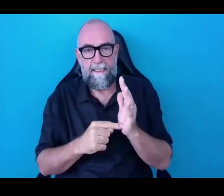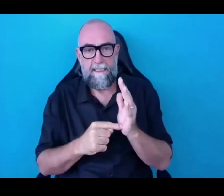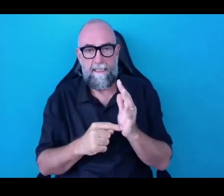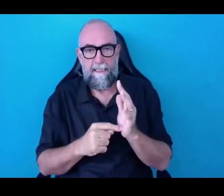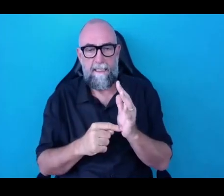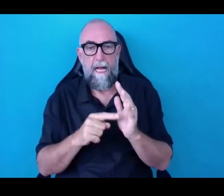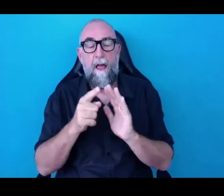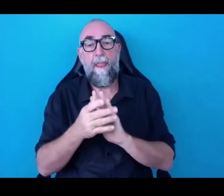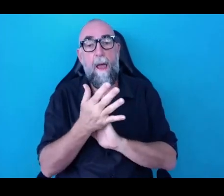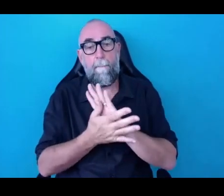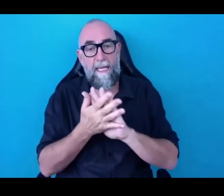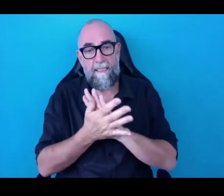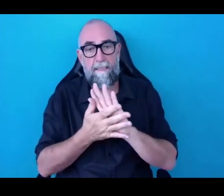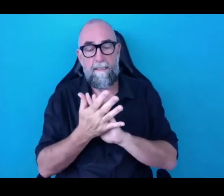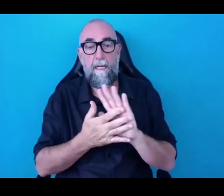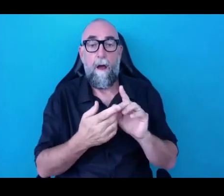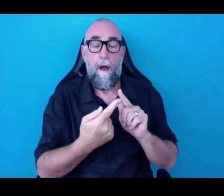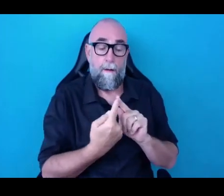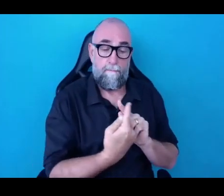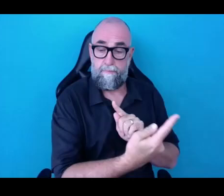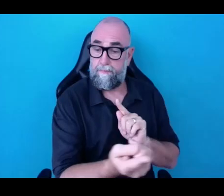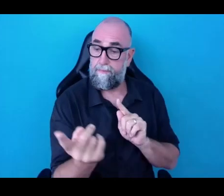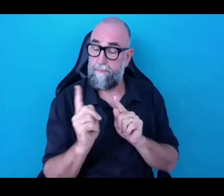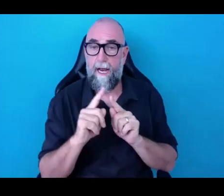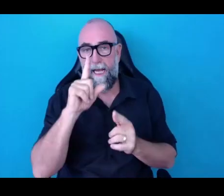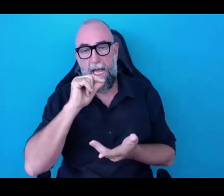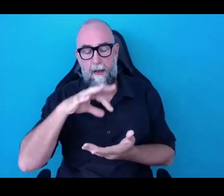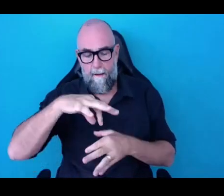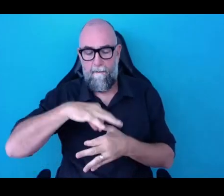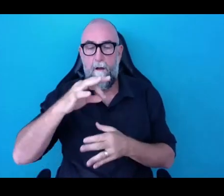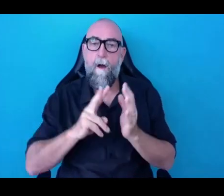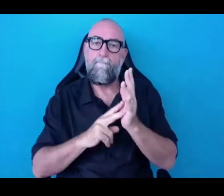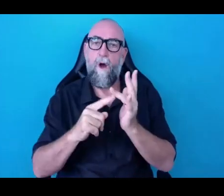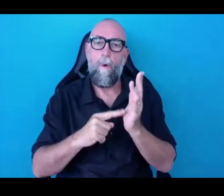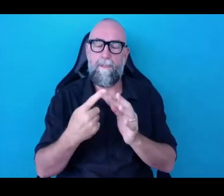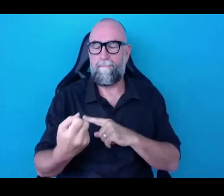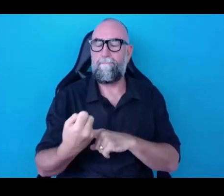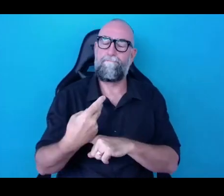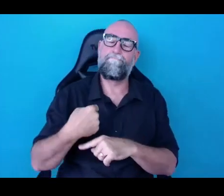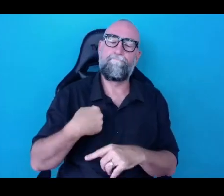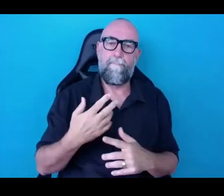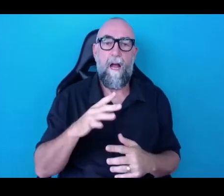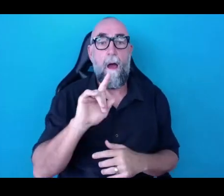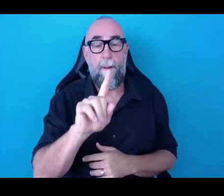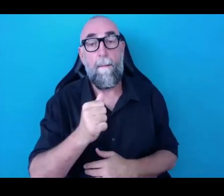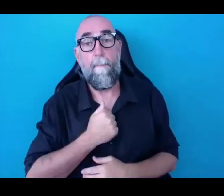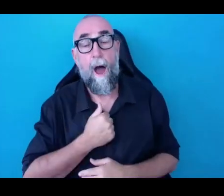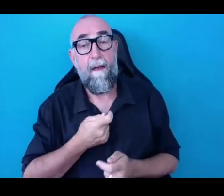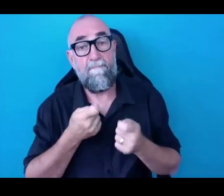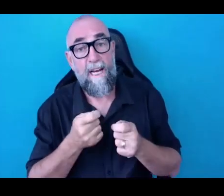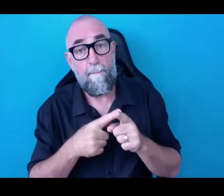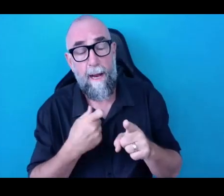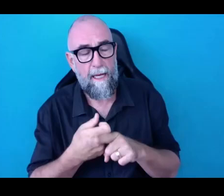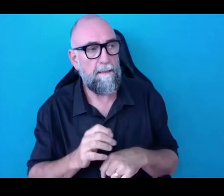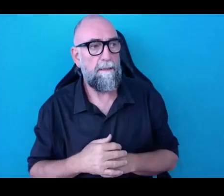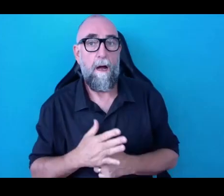and I always do. But my feedback, my comments, the way in which I will look to